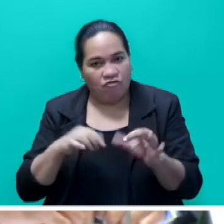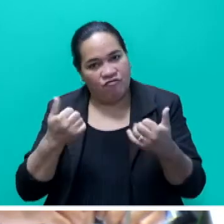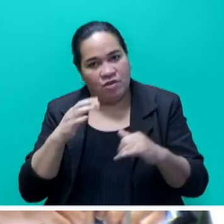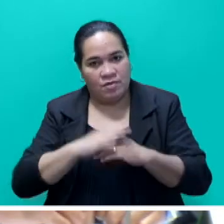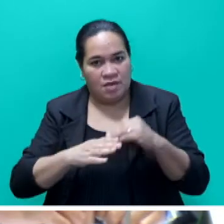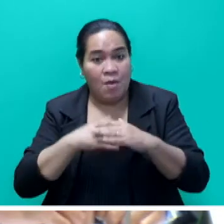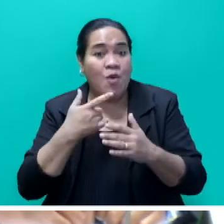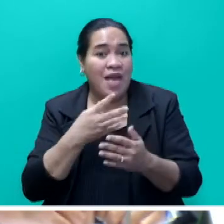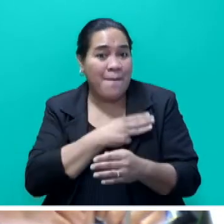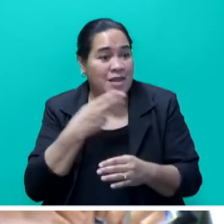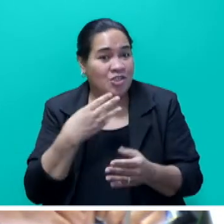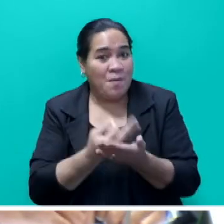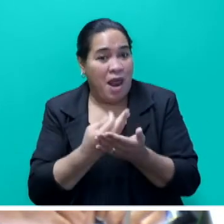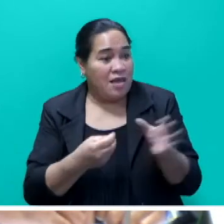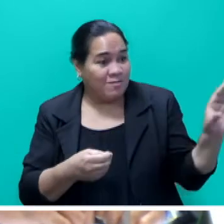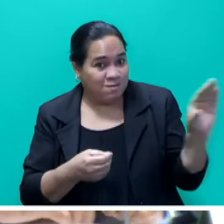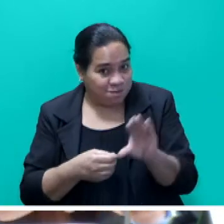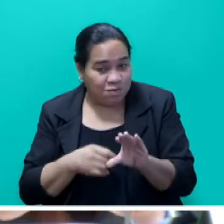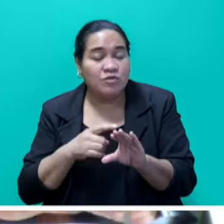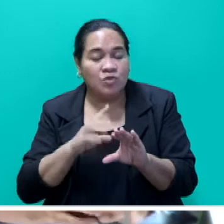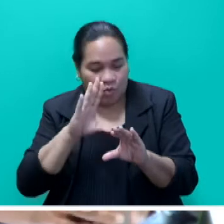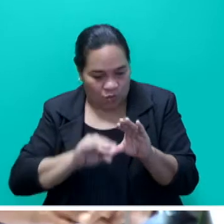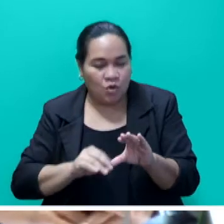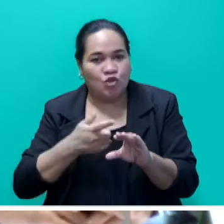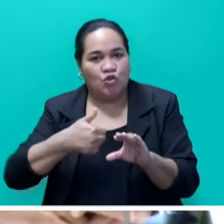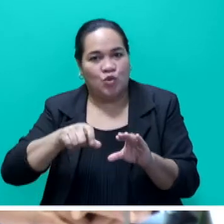budgetary allocation for this financial year.